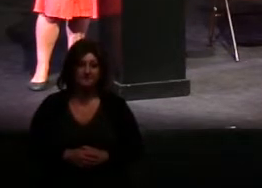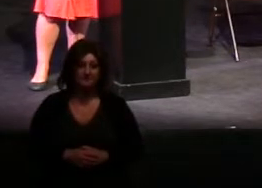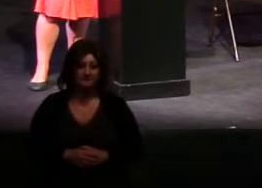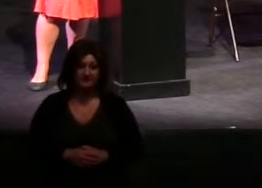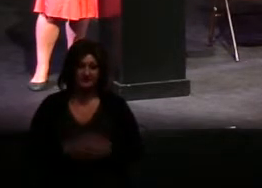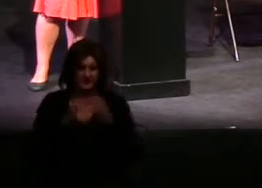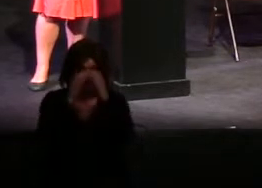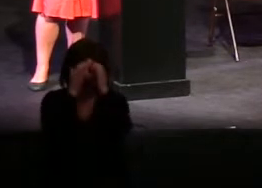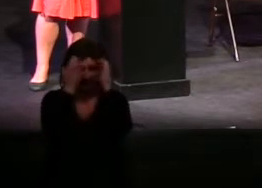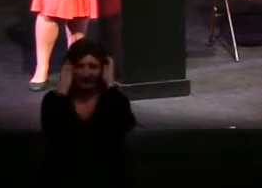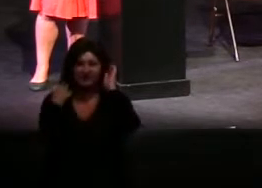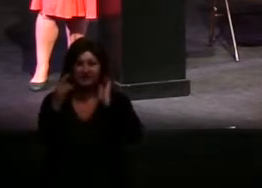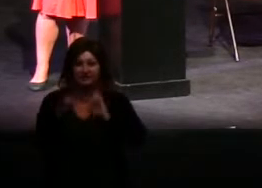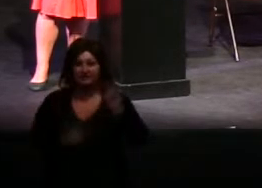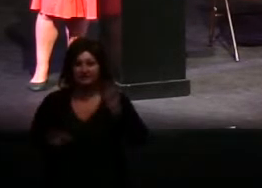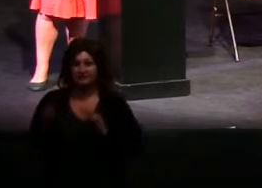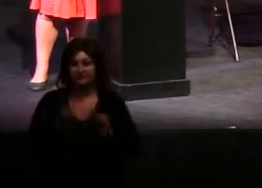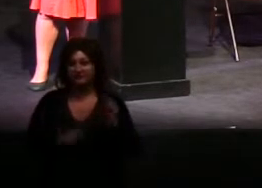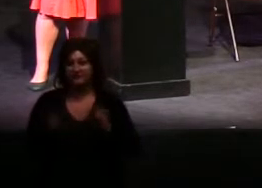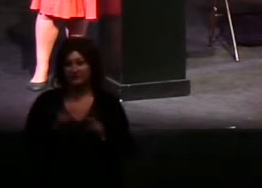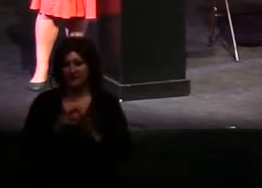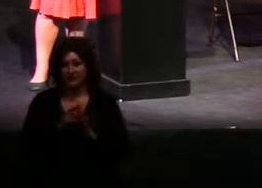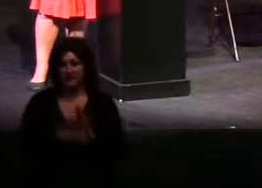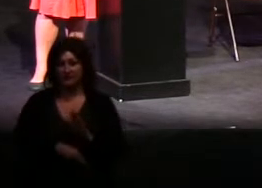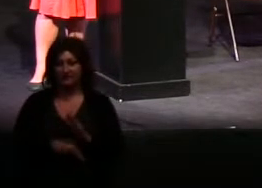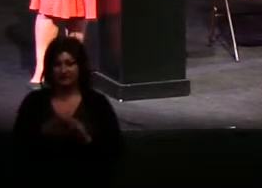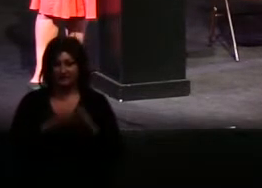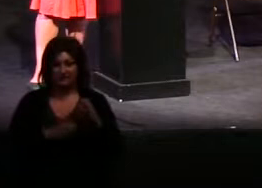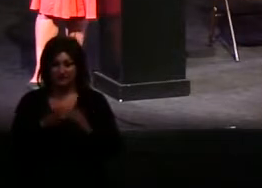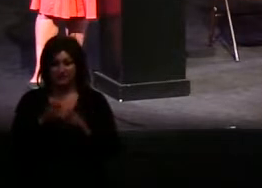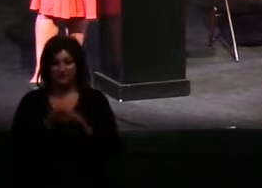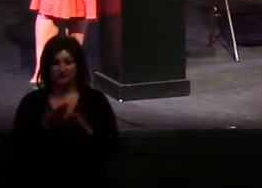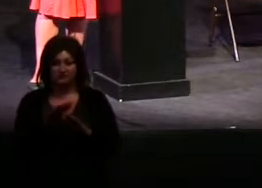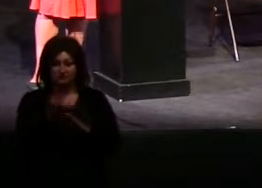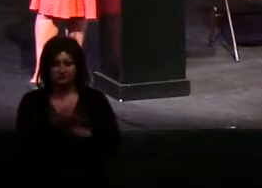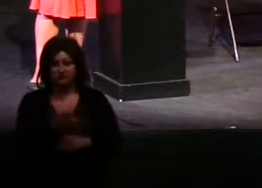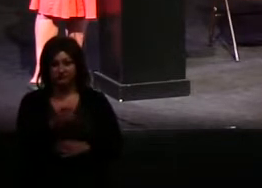Going to survey Walmart construction from the crest of Pioneer Hill.